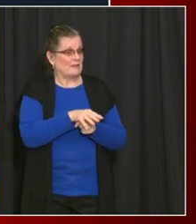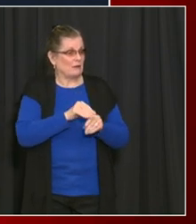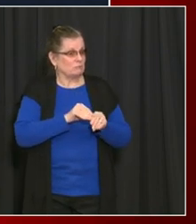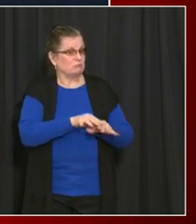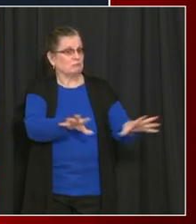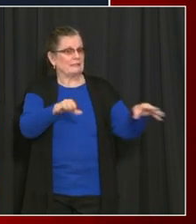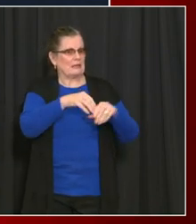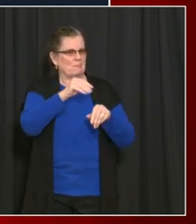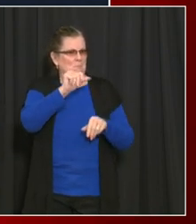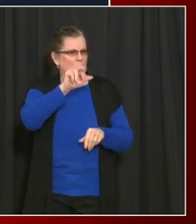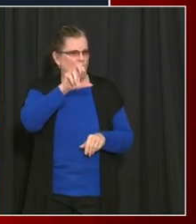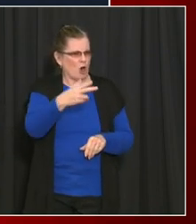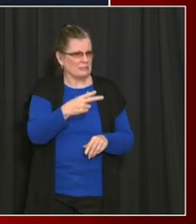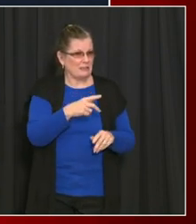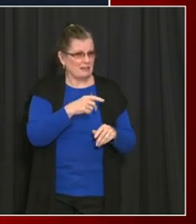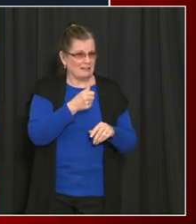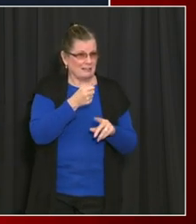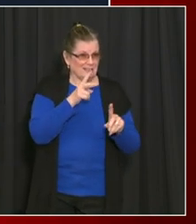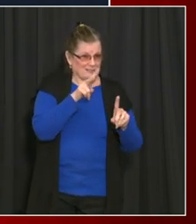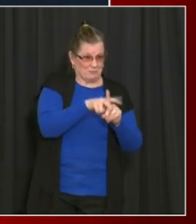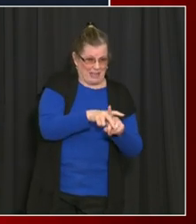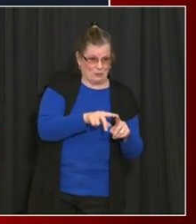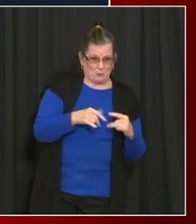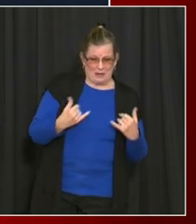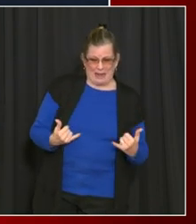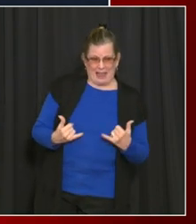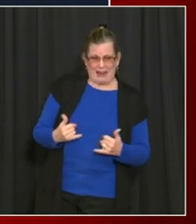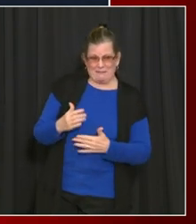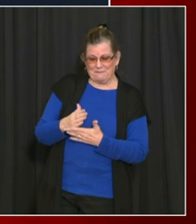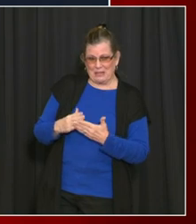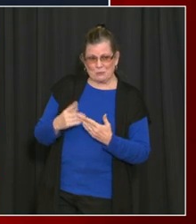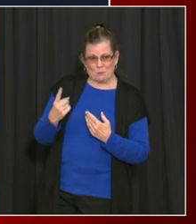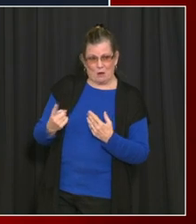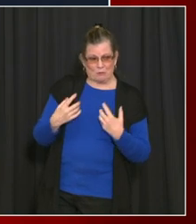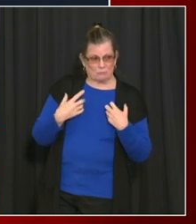those first weeks are you applying now to the phase 1 of recovery?